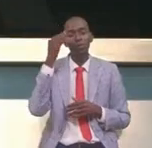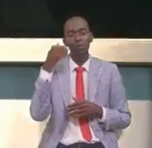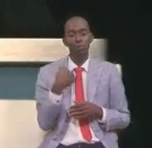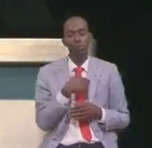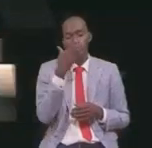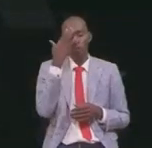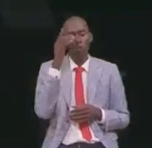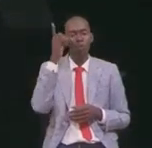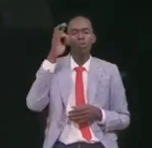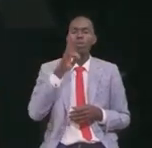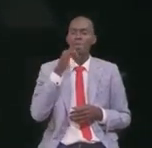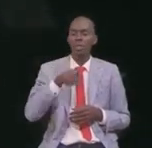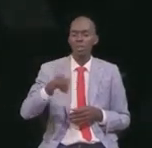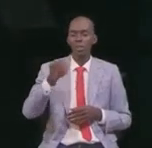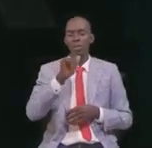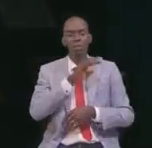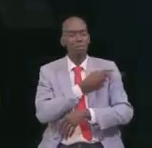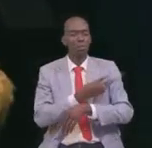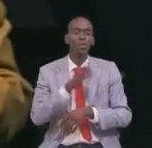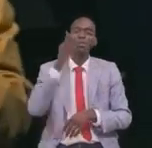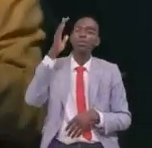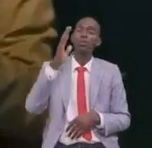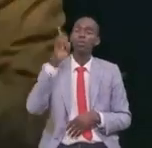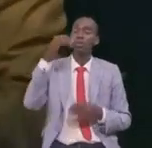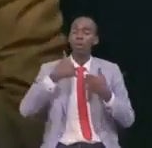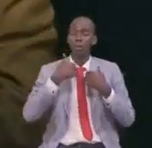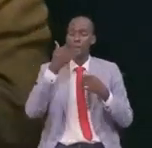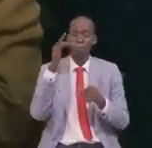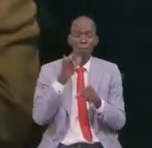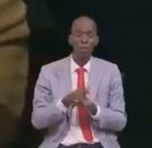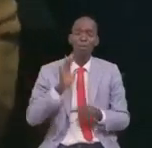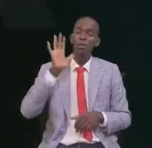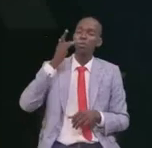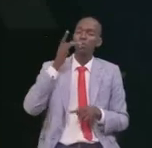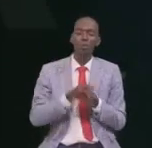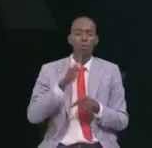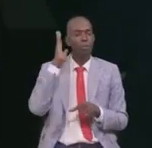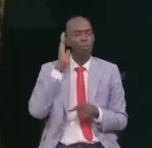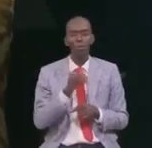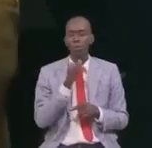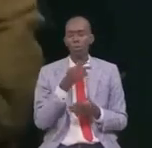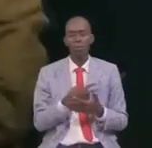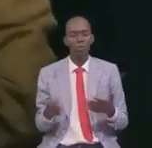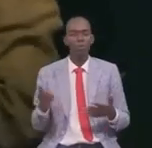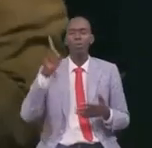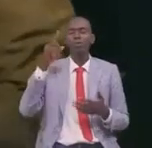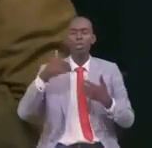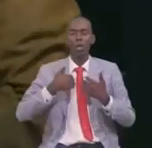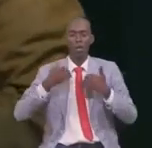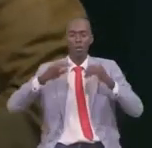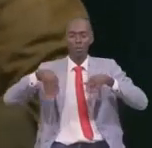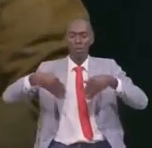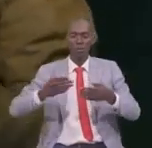still a mighty God. You have promised, and your promise will not fail. And you have given us Jesus,